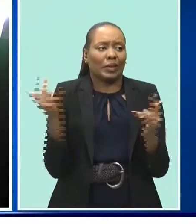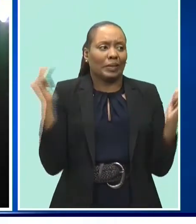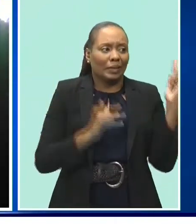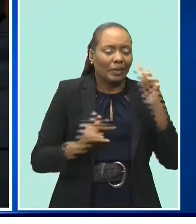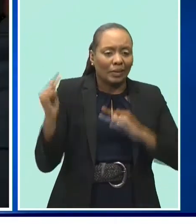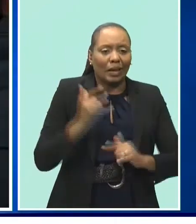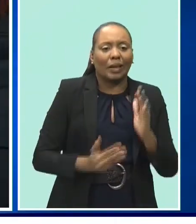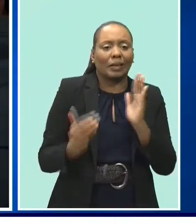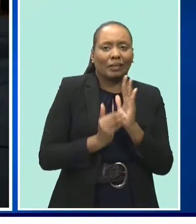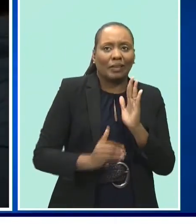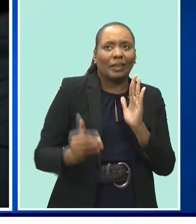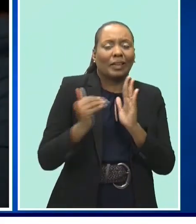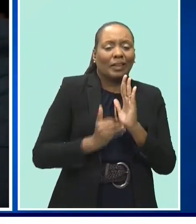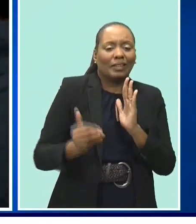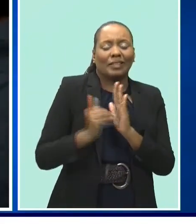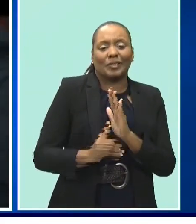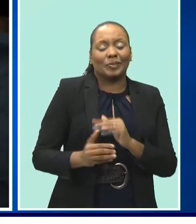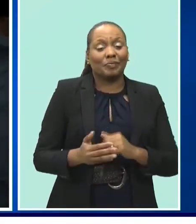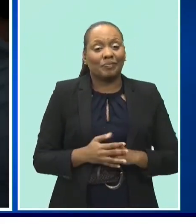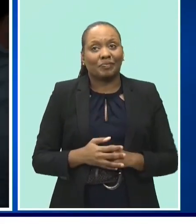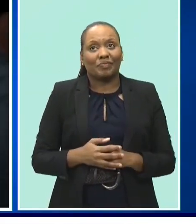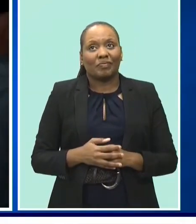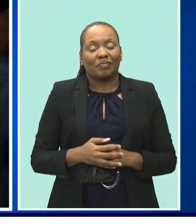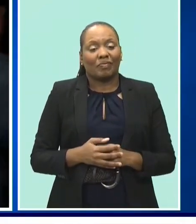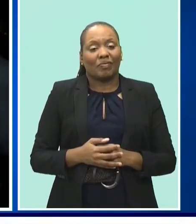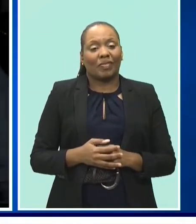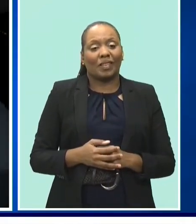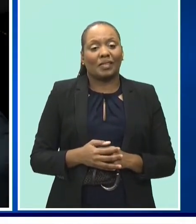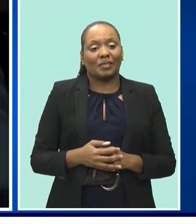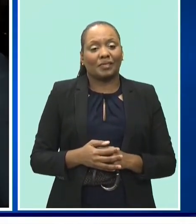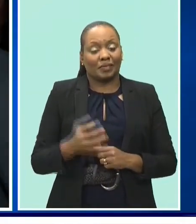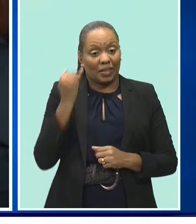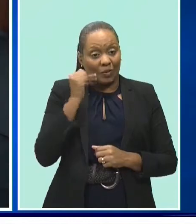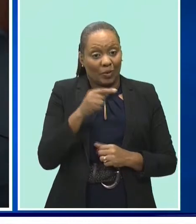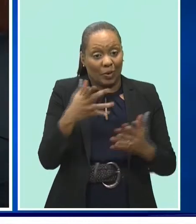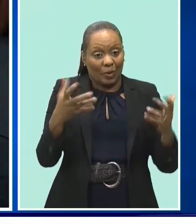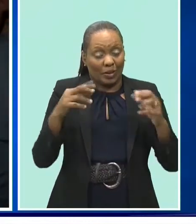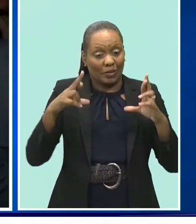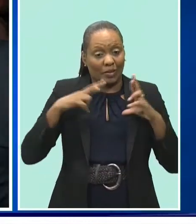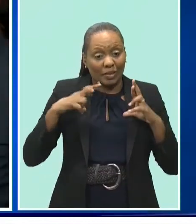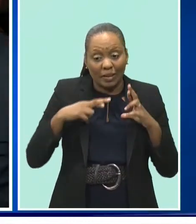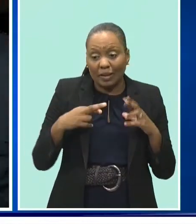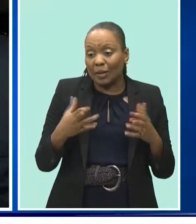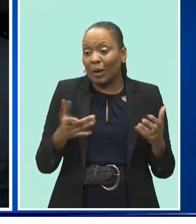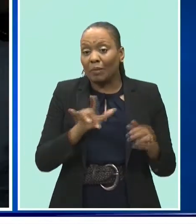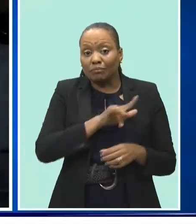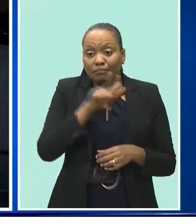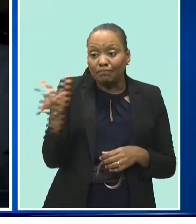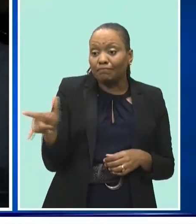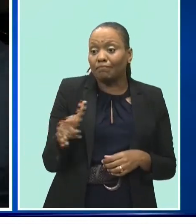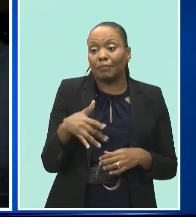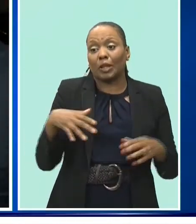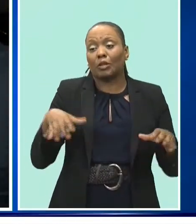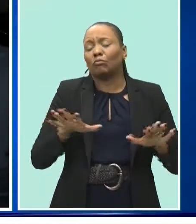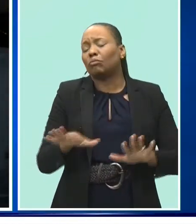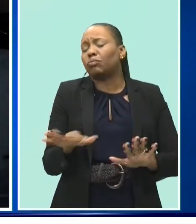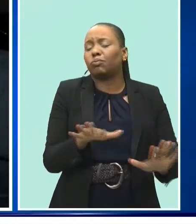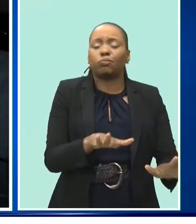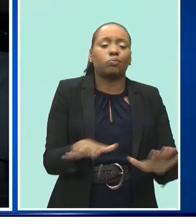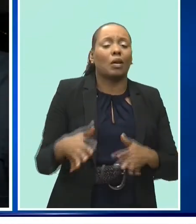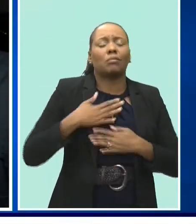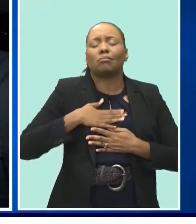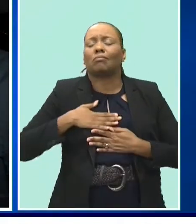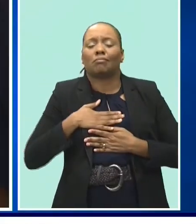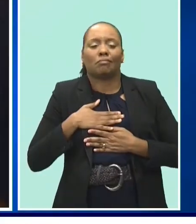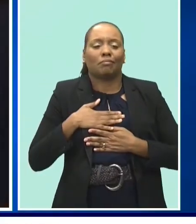every time. I think anyone that's planning on retiring and they're looking for somewhere to go and relax and somewhere to enjoy, I think there's no better place